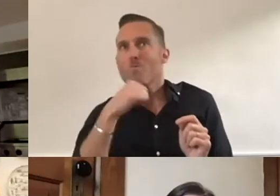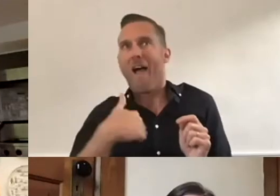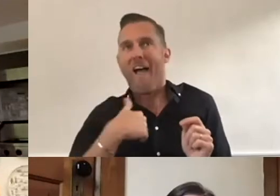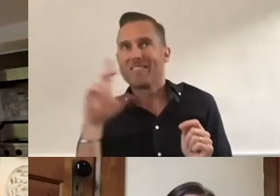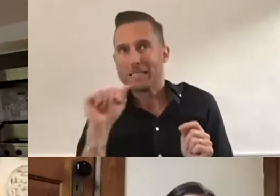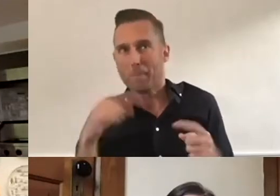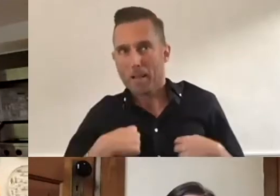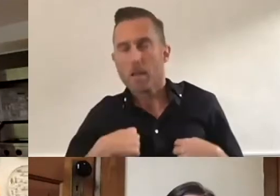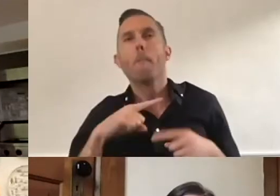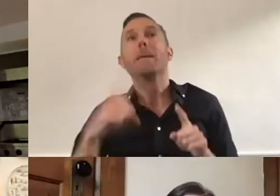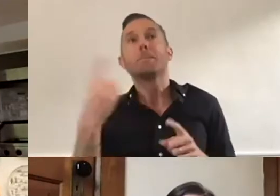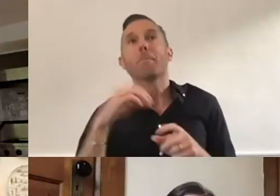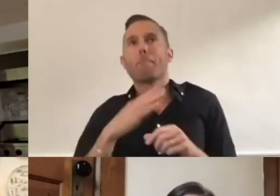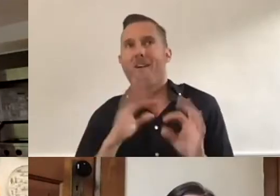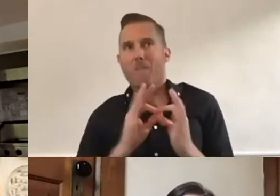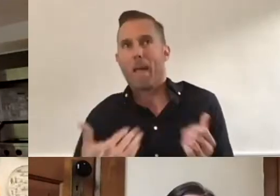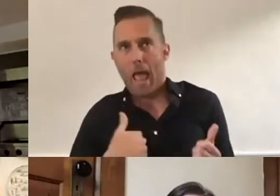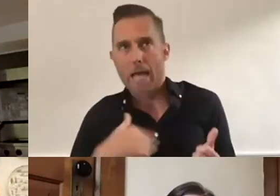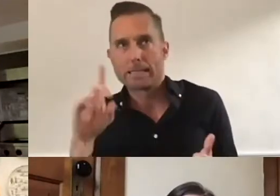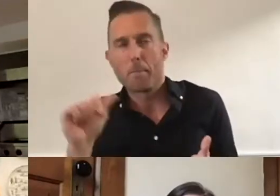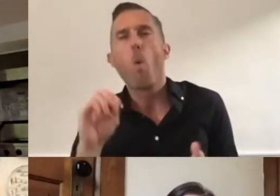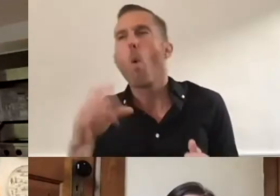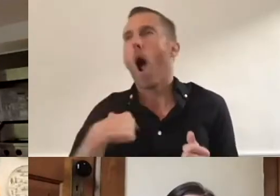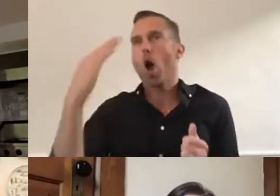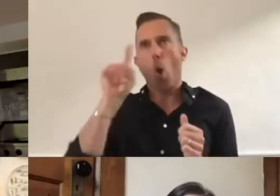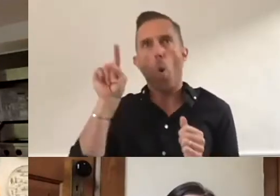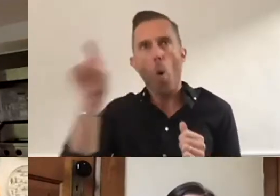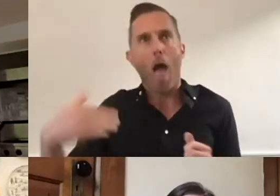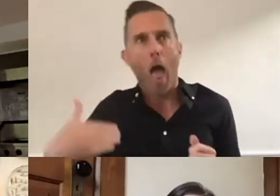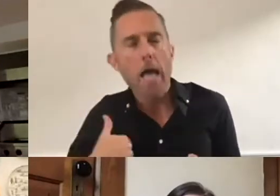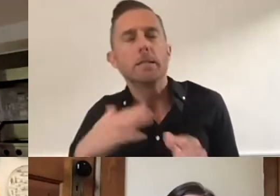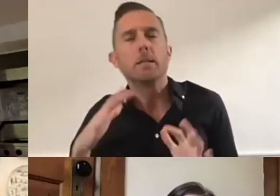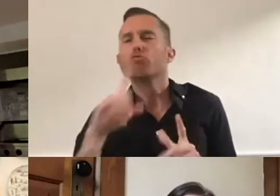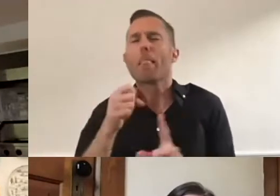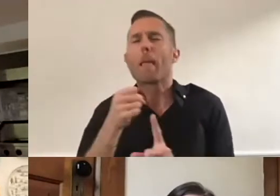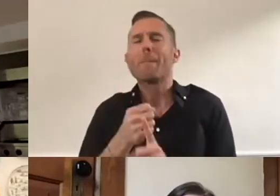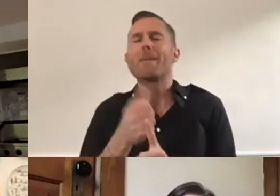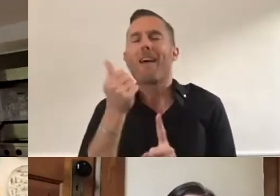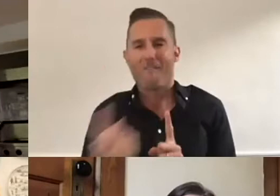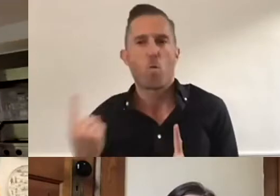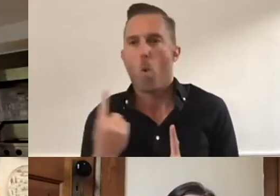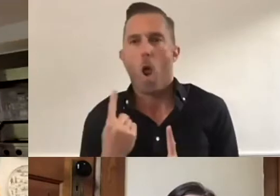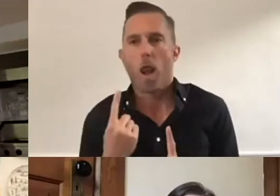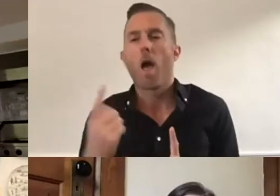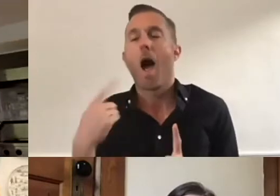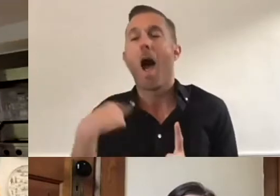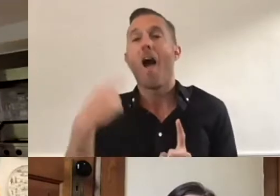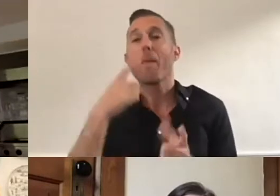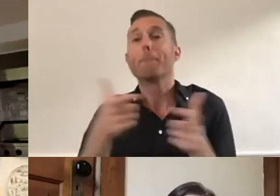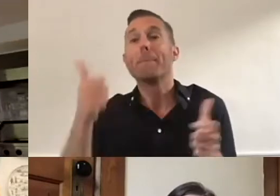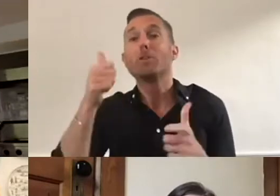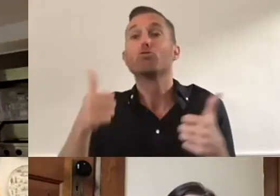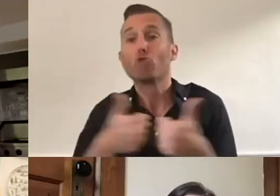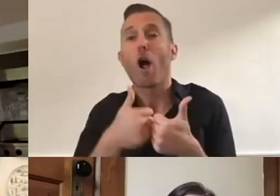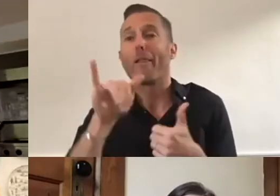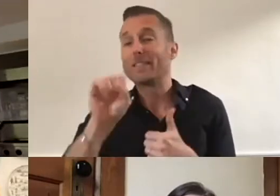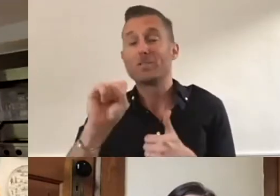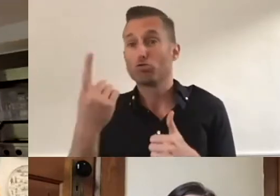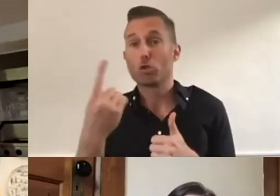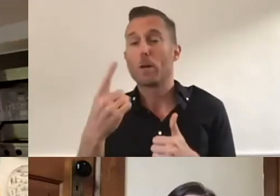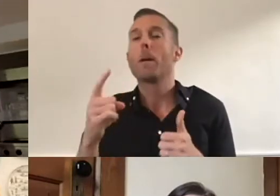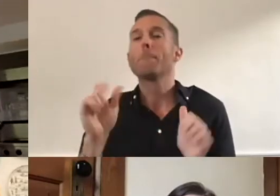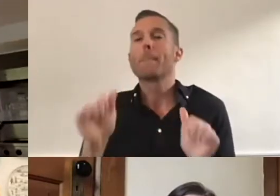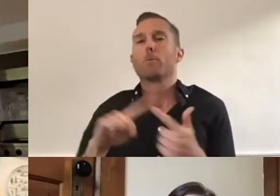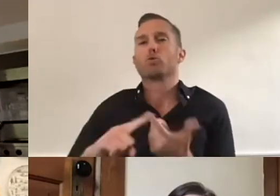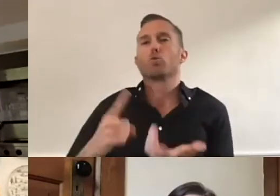family does. Or I know it's like, it really affects everyone. And so I think that the biggest challenge is just being able to talk about